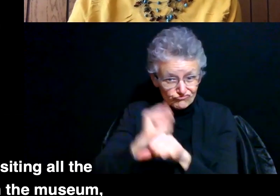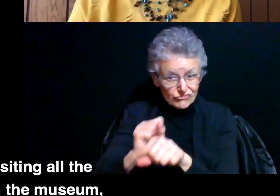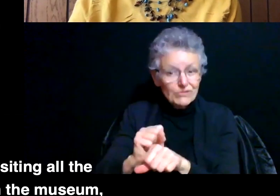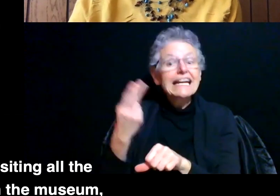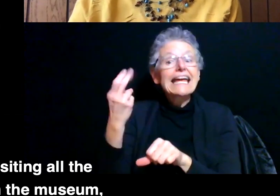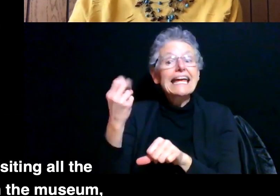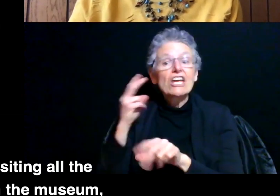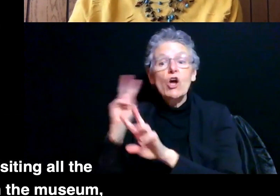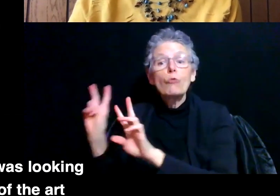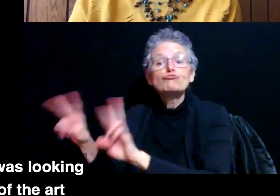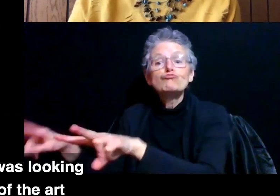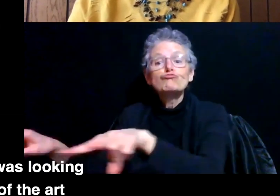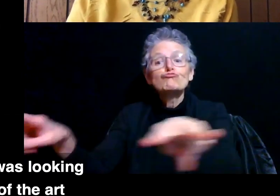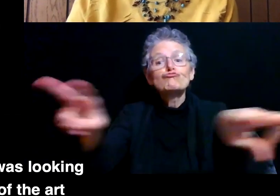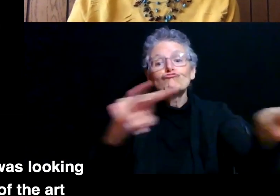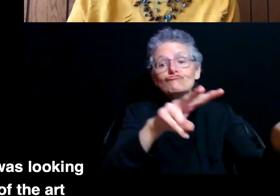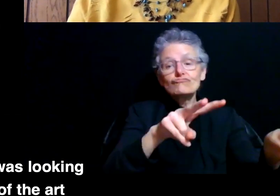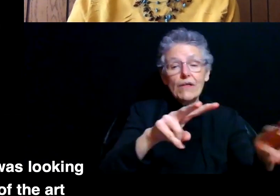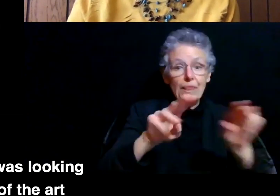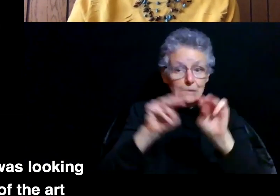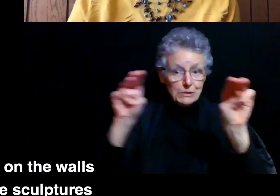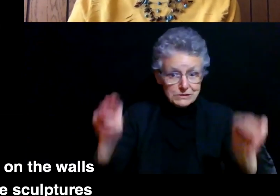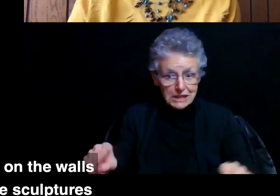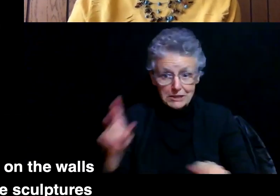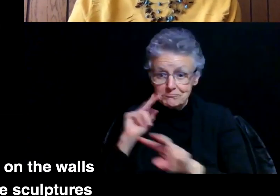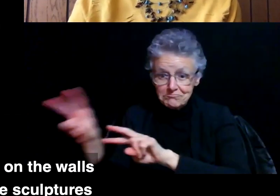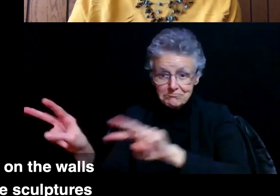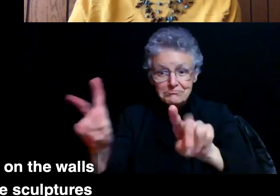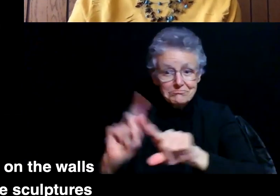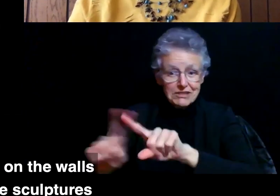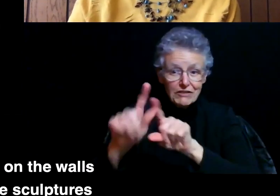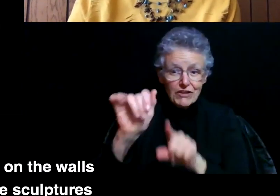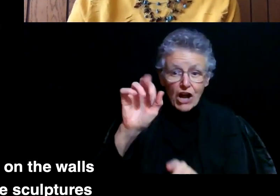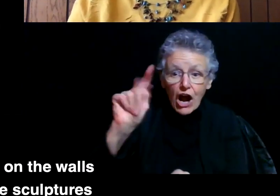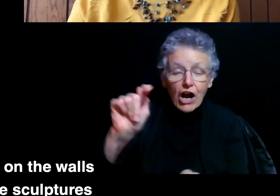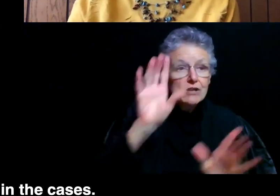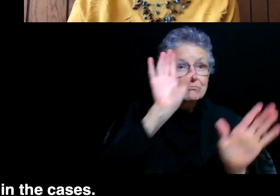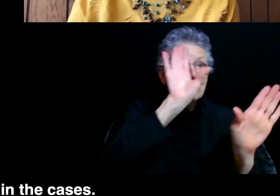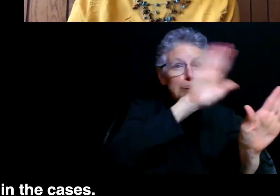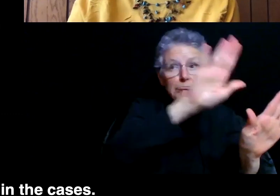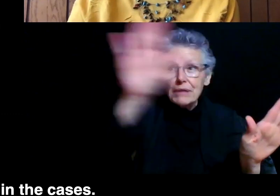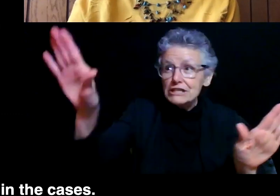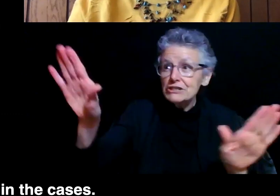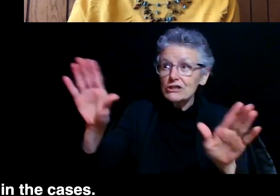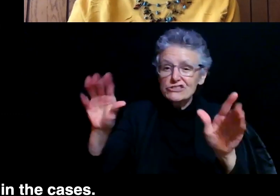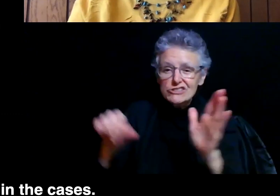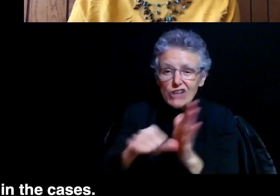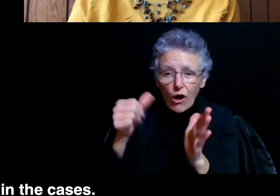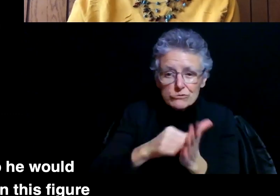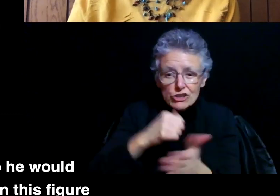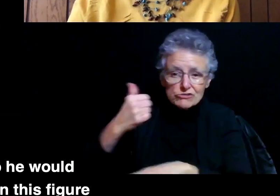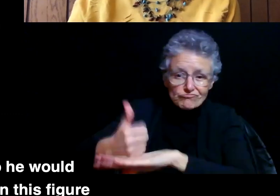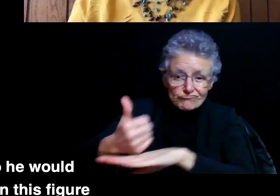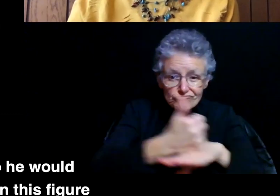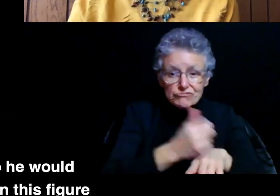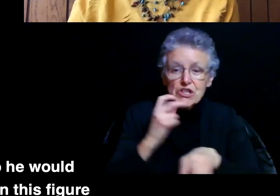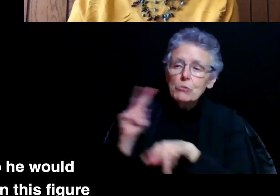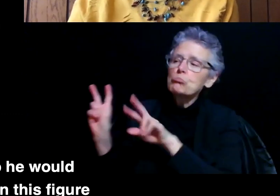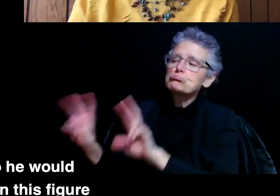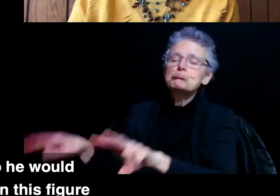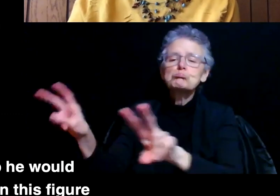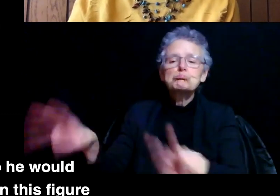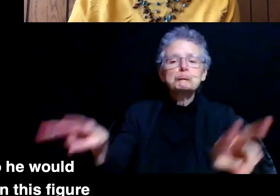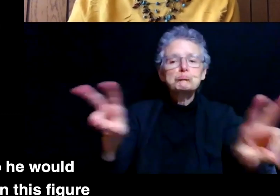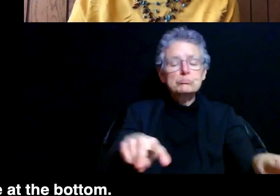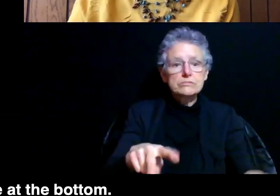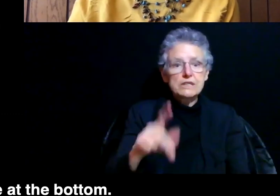the galleries in the museum, and he was looking at all of the art that hung on the walls and all the sculptures that were in the cases. And so he would have